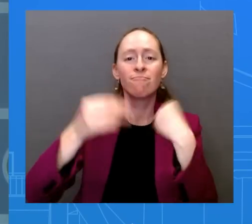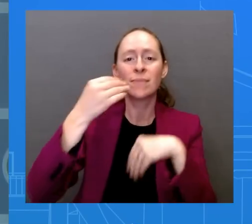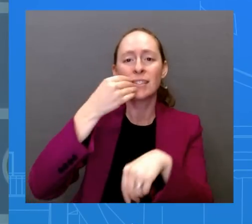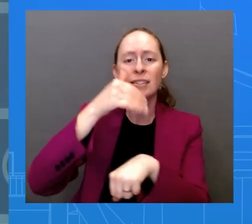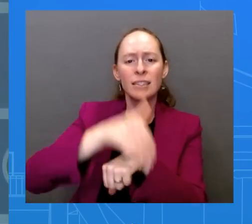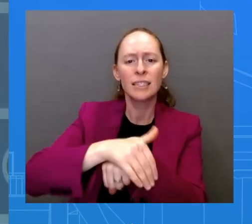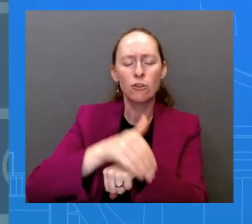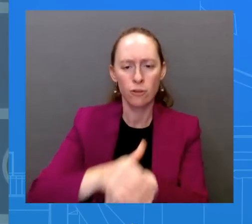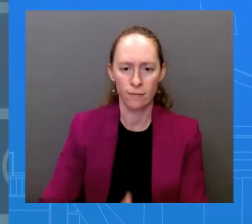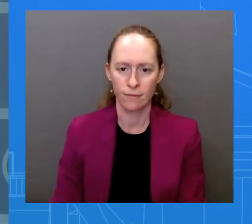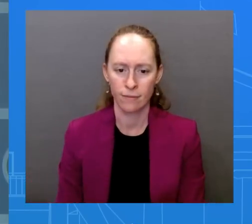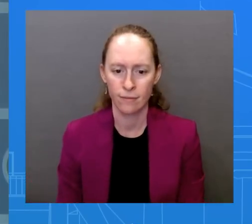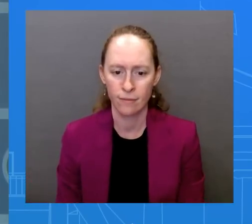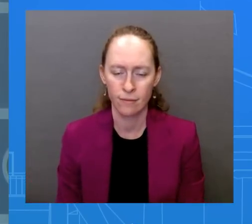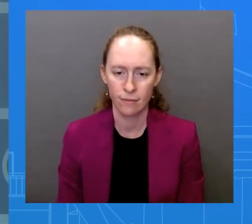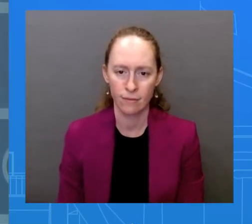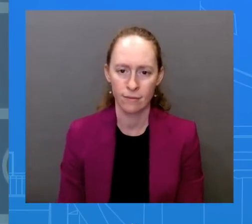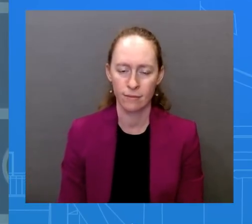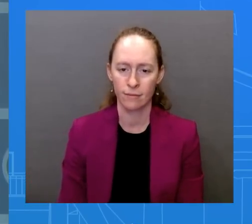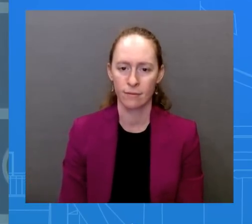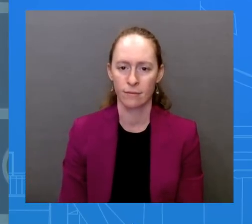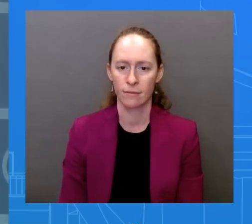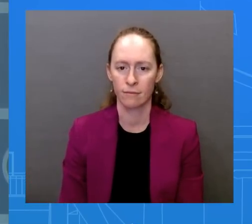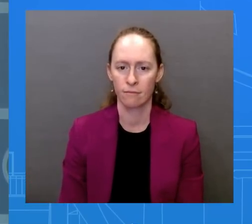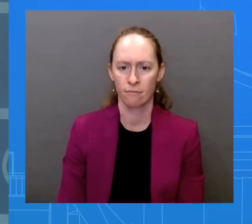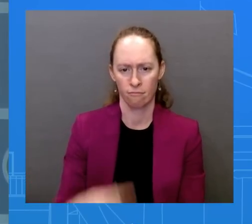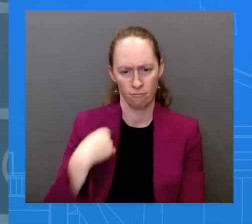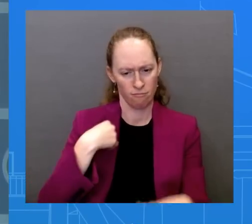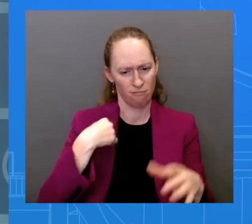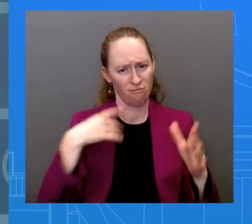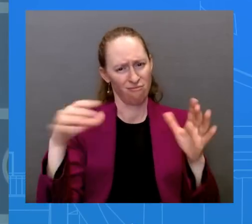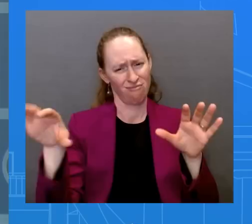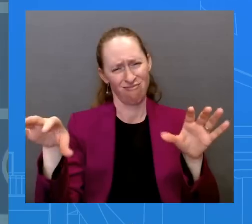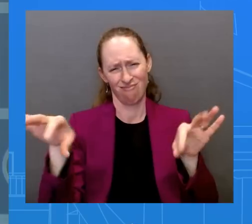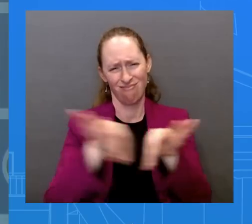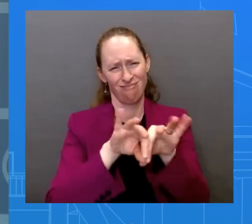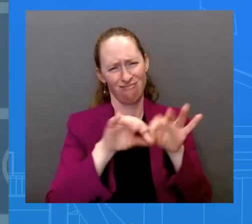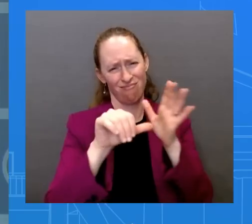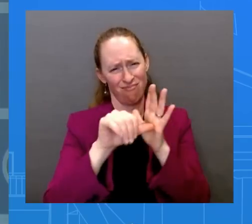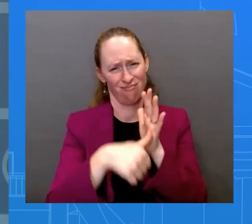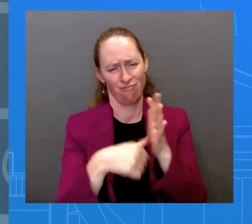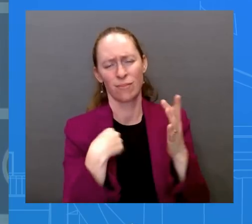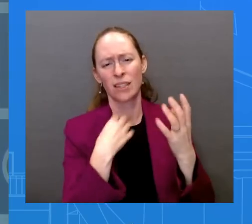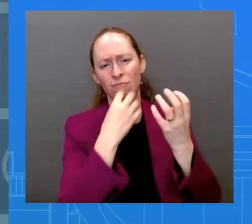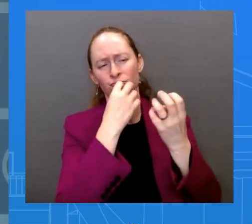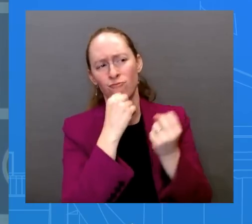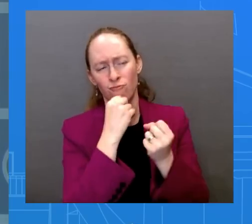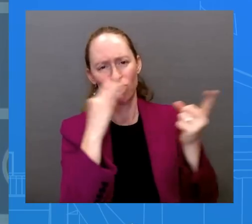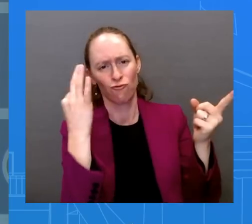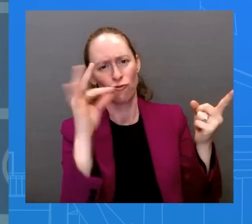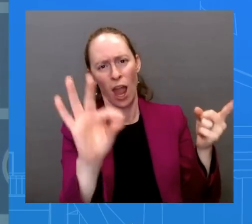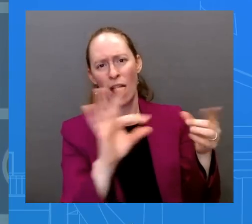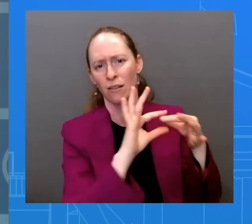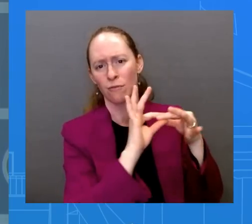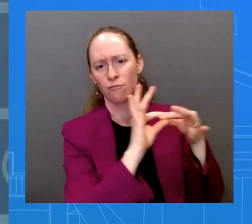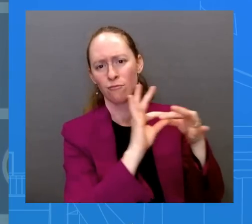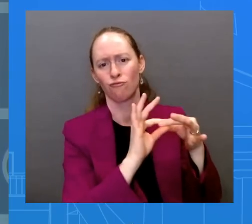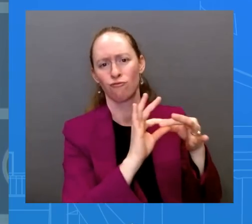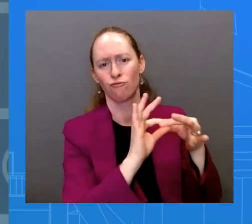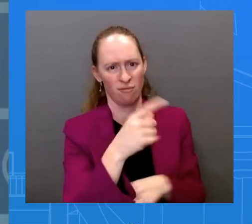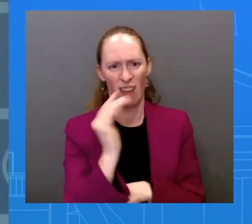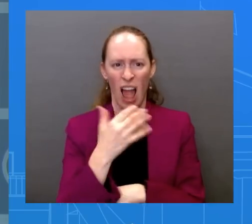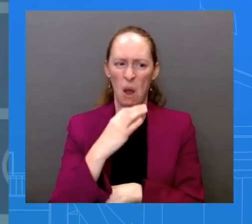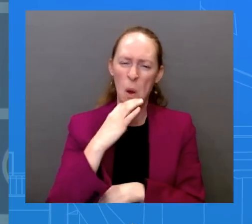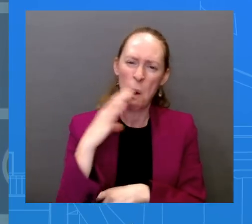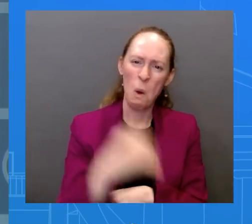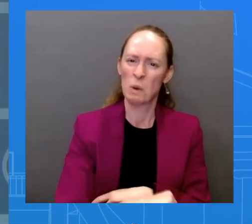our relationship with France, which is, as I mentioned at the top, our oldest ally. With our bilateral relations